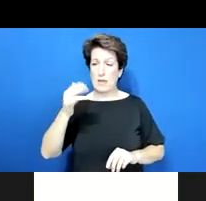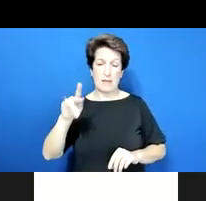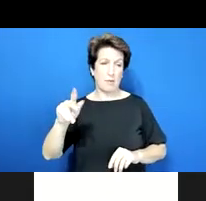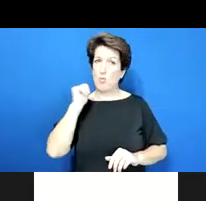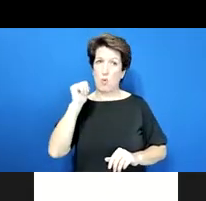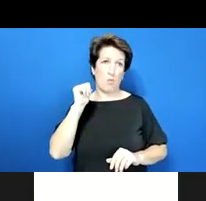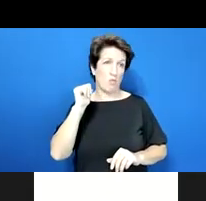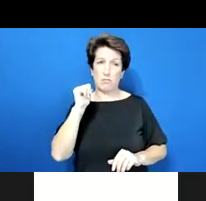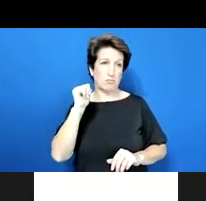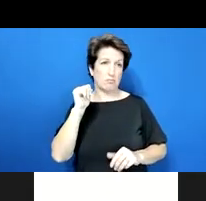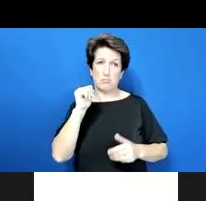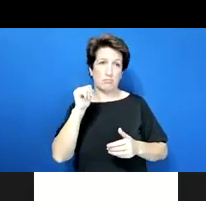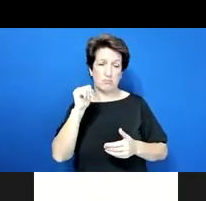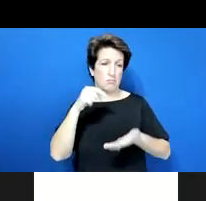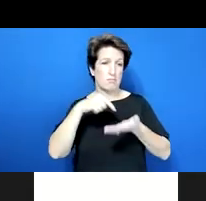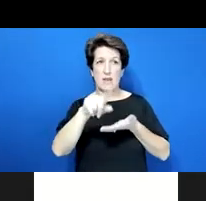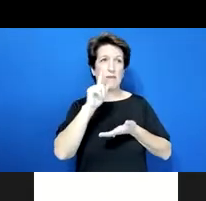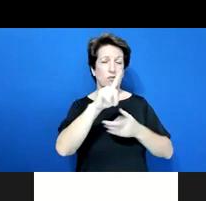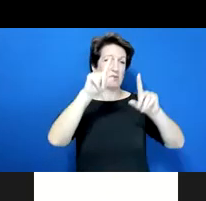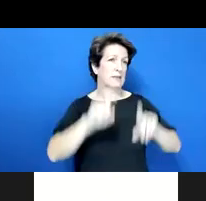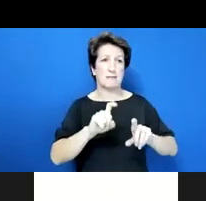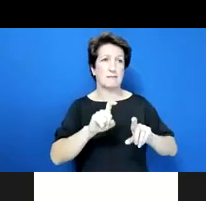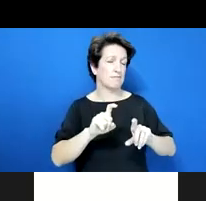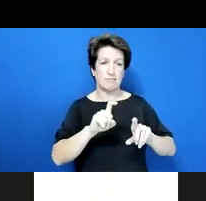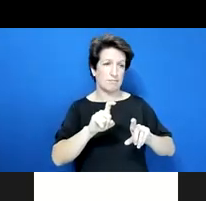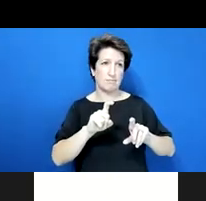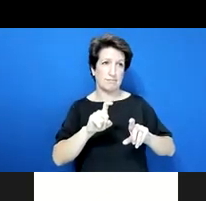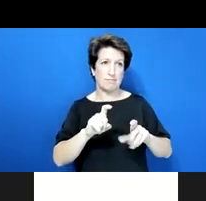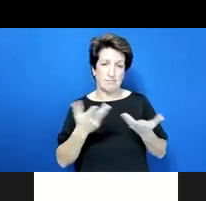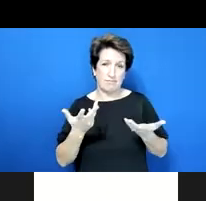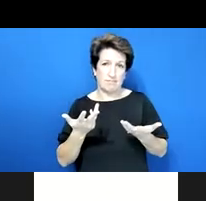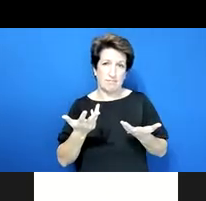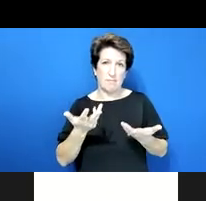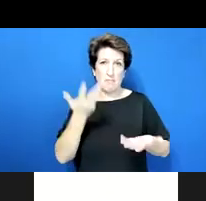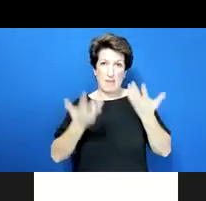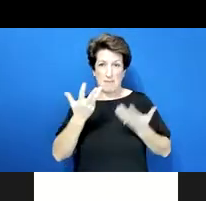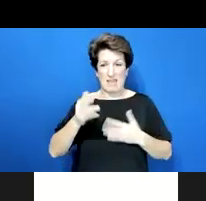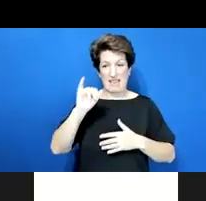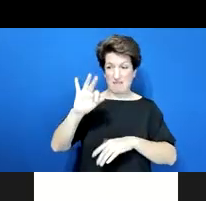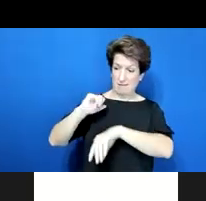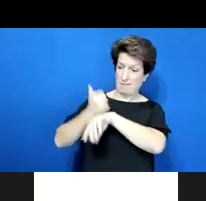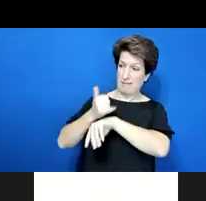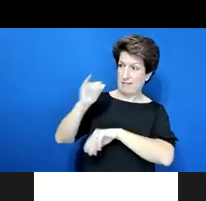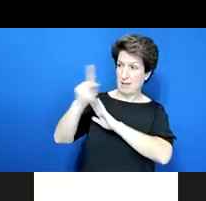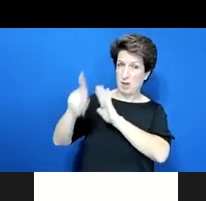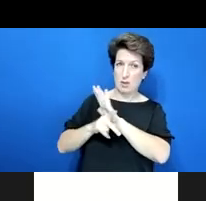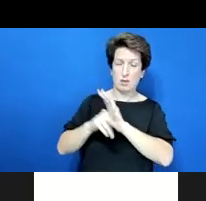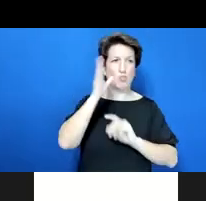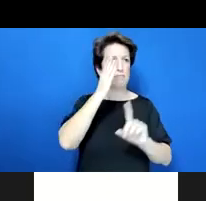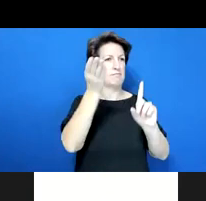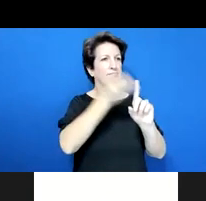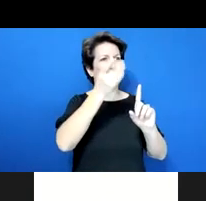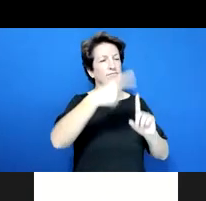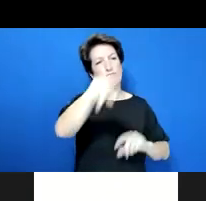their test, like when they go for a COVID test, they need to pay from their own pocket. And if